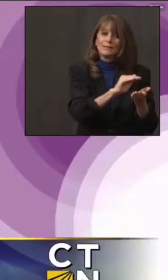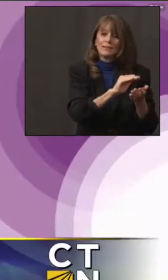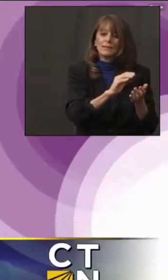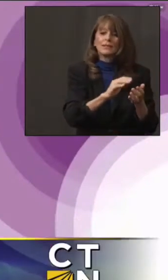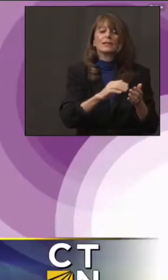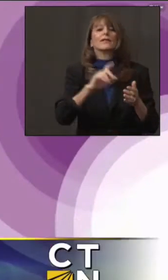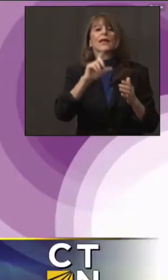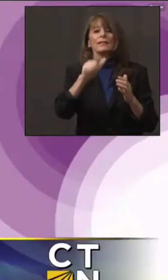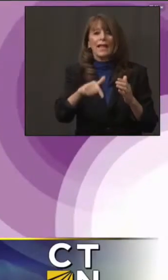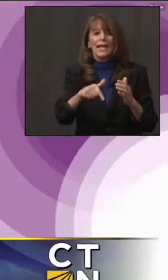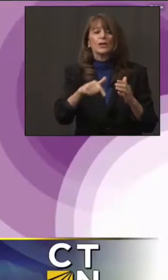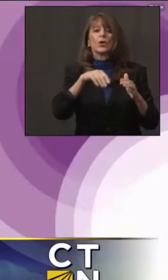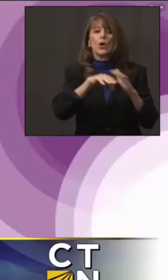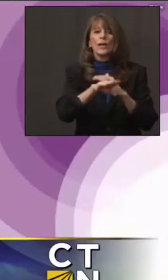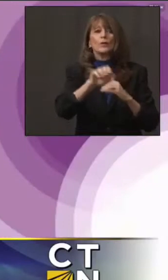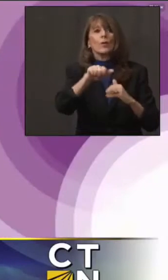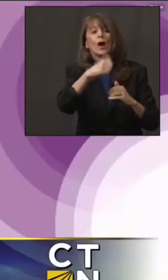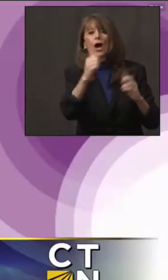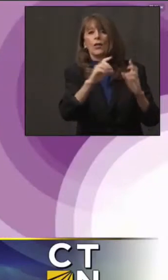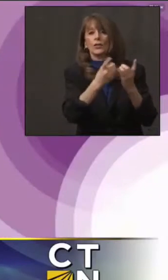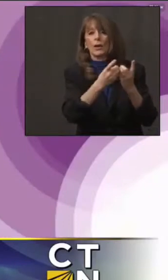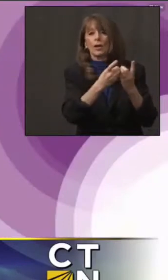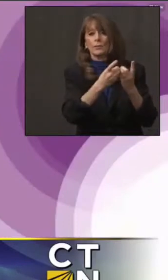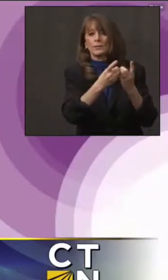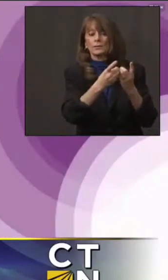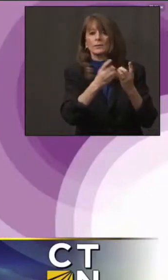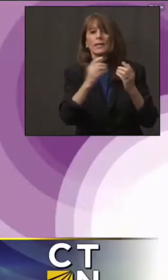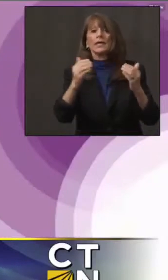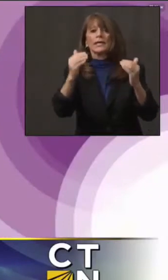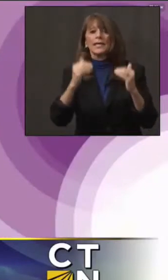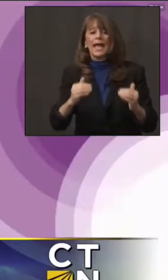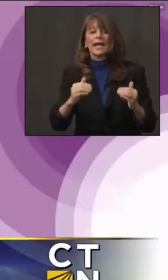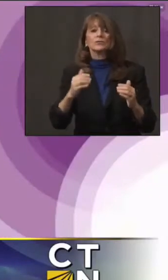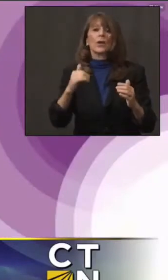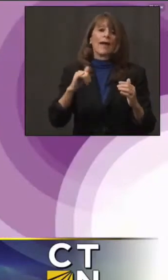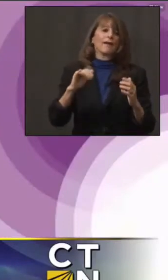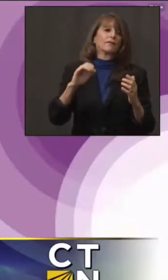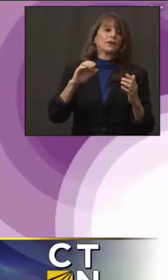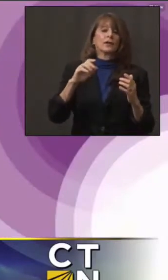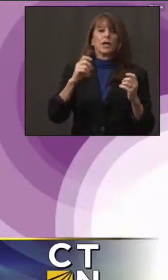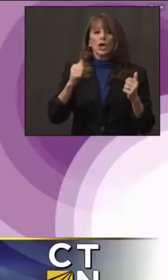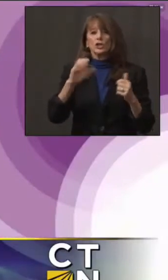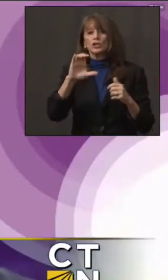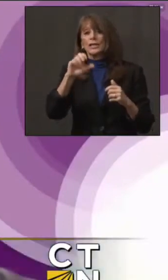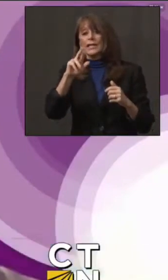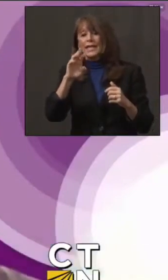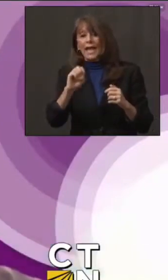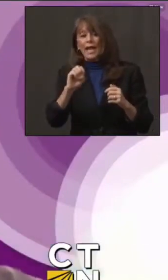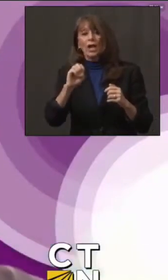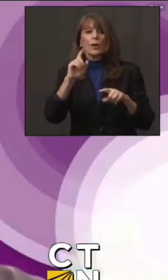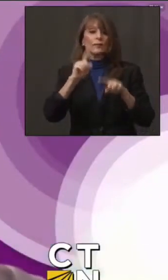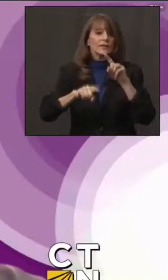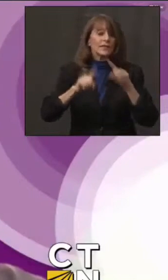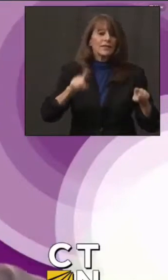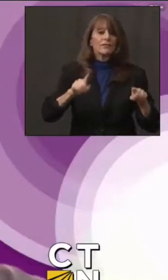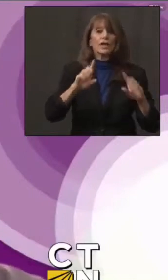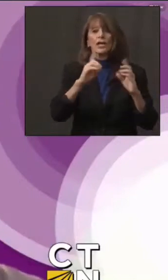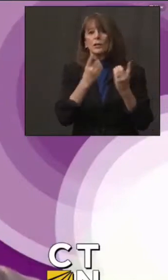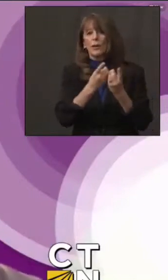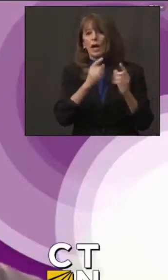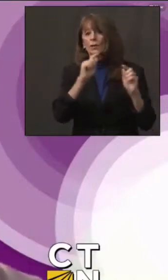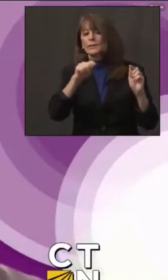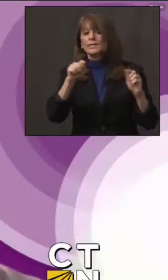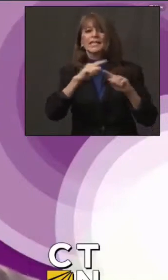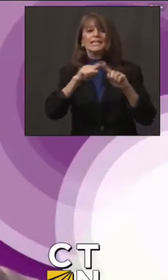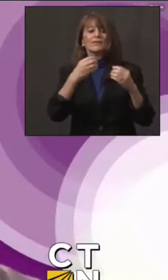expand it within the hospital, but of course, outside of the hospital. We've got urgent cares, we've got federally qualified healthcare centers, we've got primary care offices